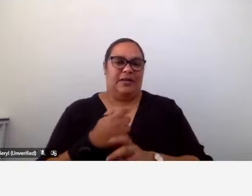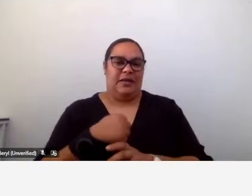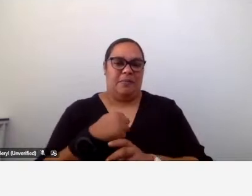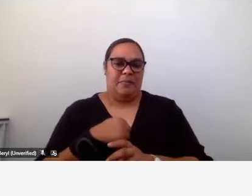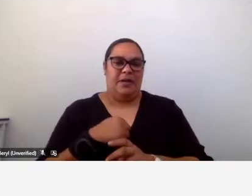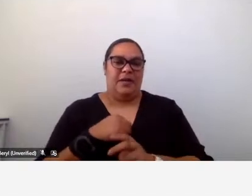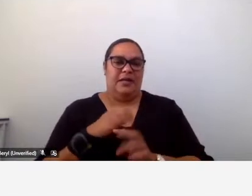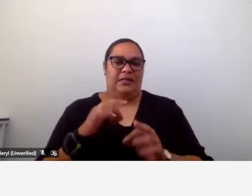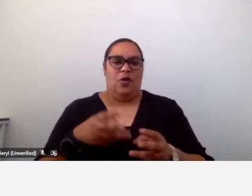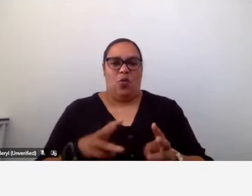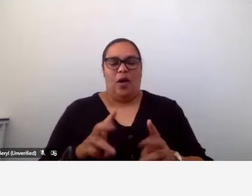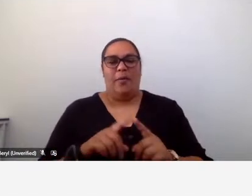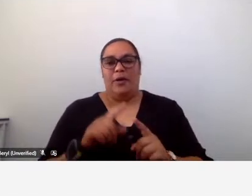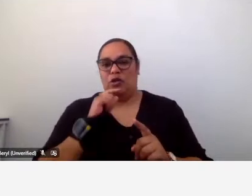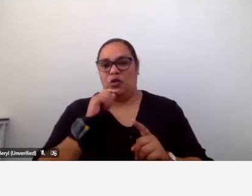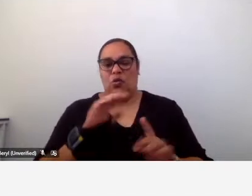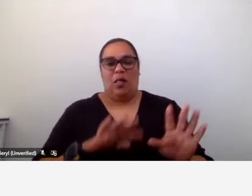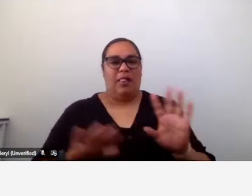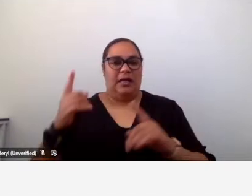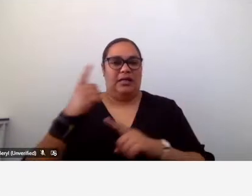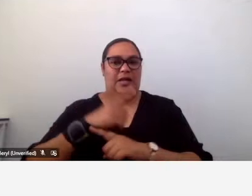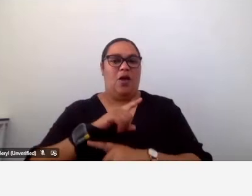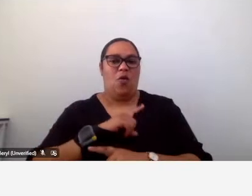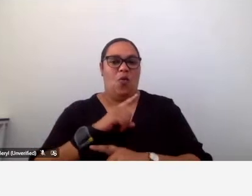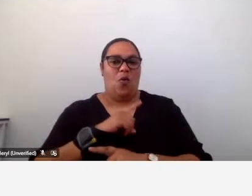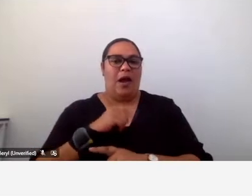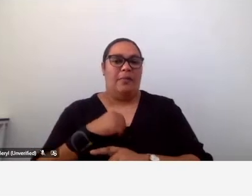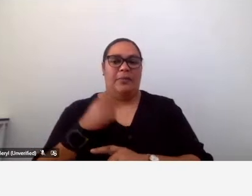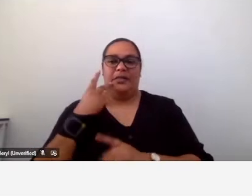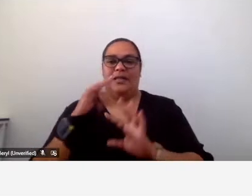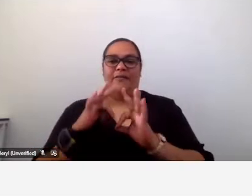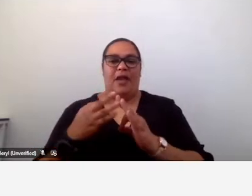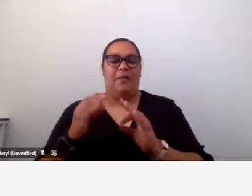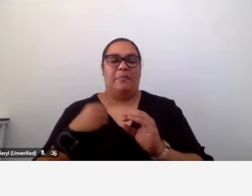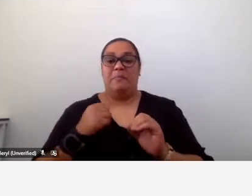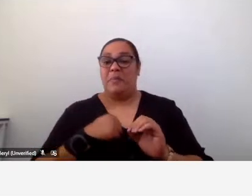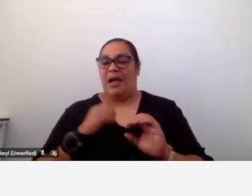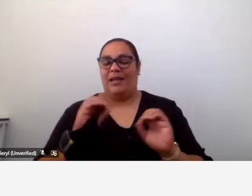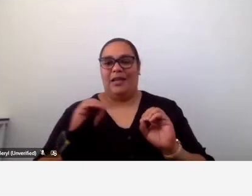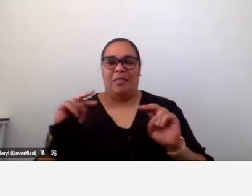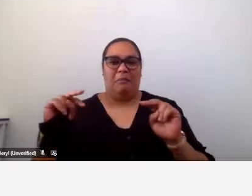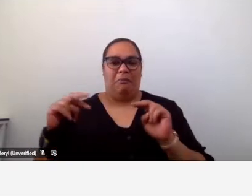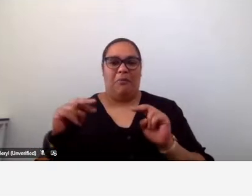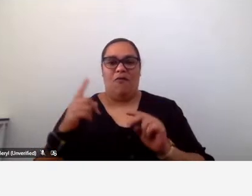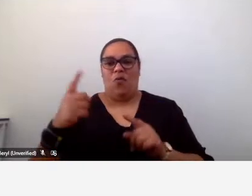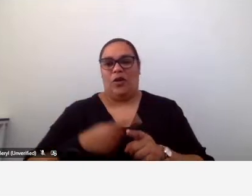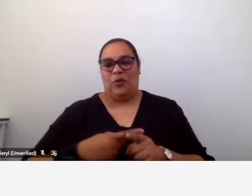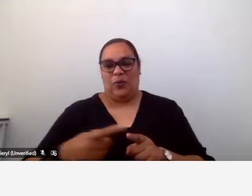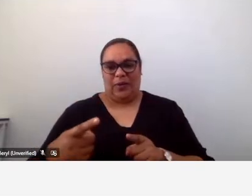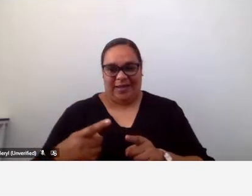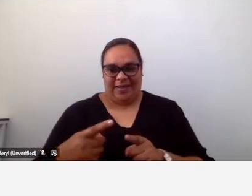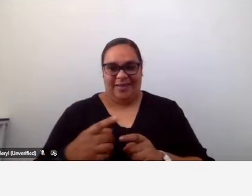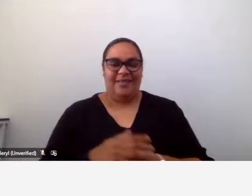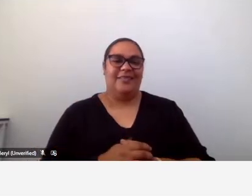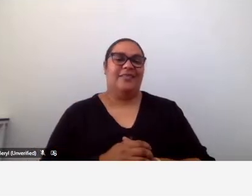London way, and it has been a very hectic day because I haven't seen my family for the past week.